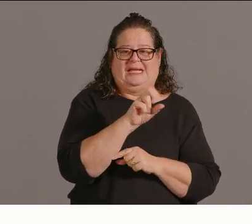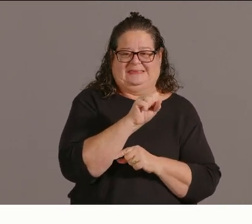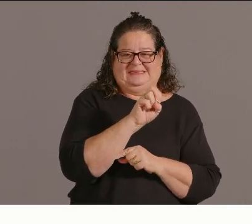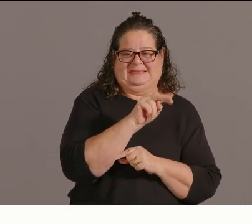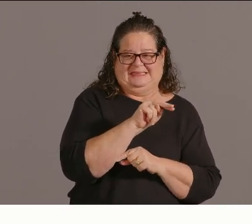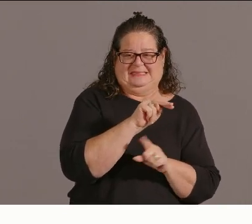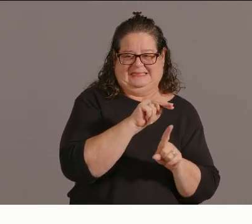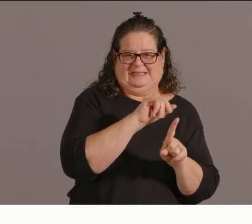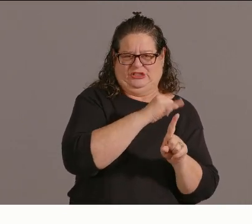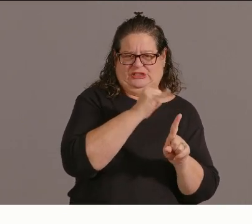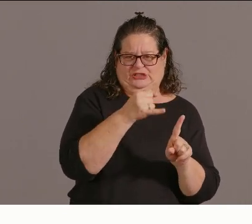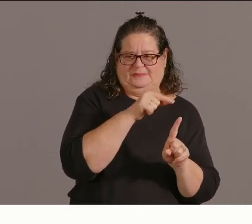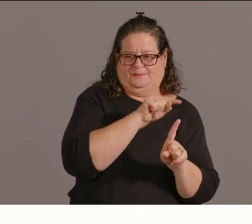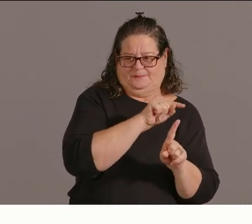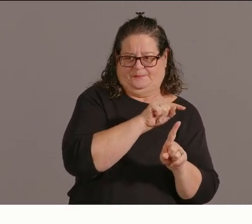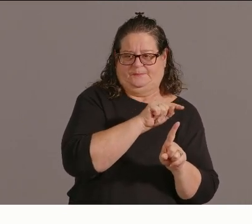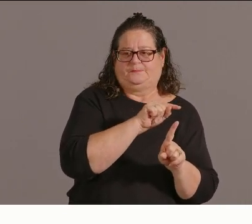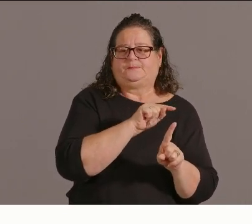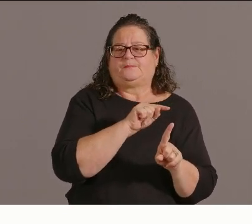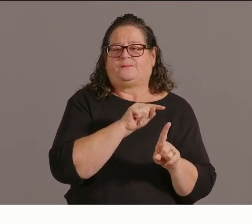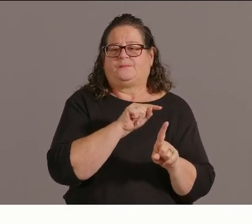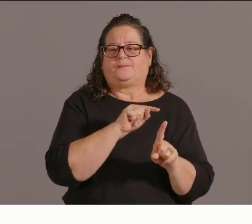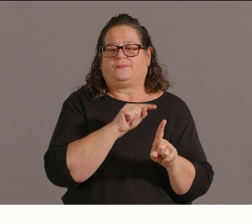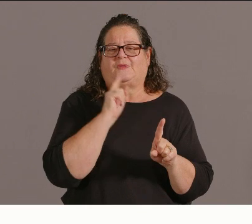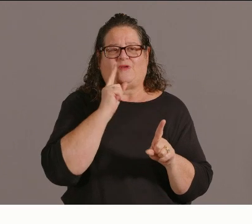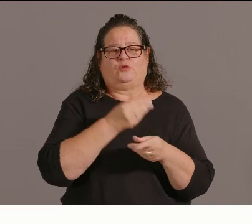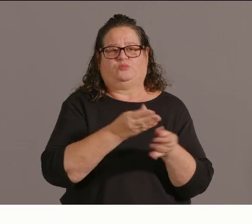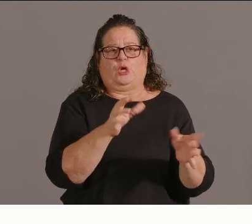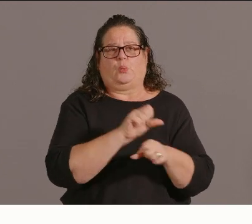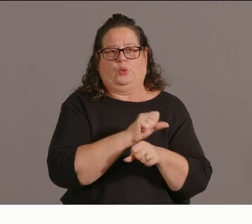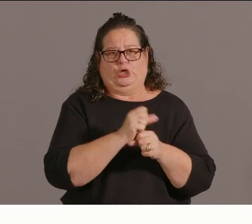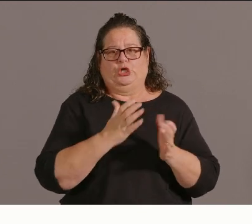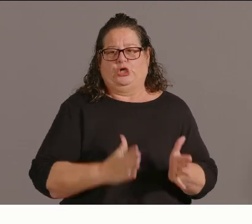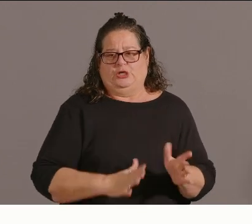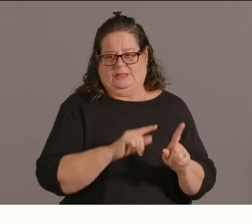now, but we anticipate those amounts to continue to increase.